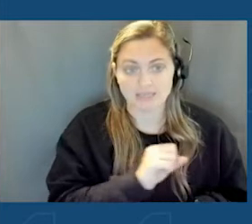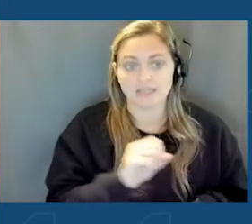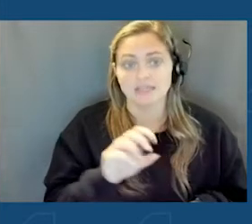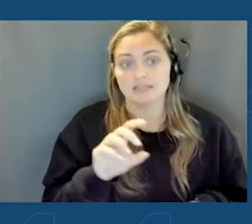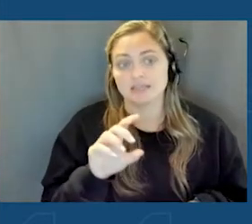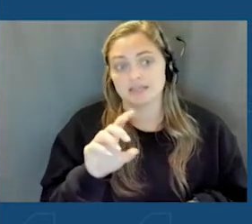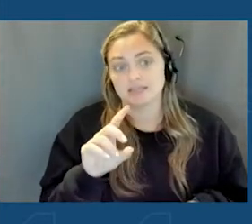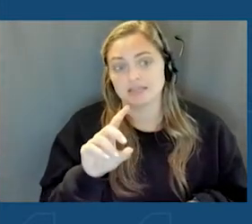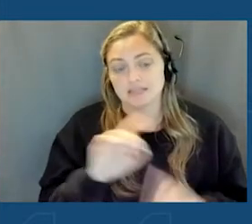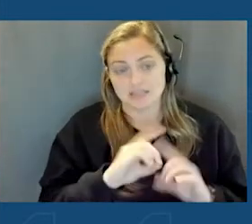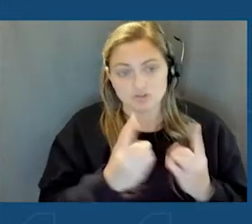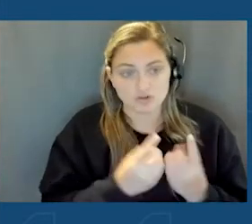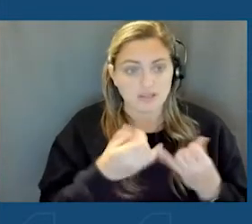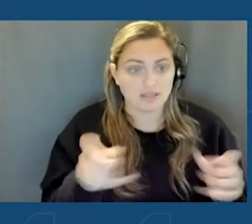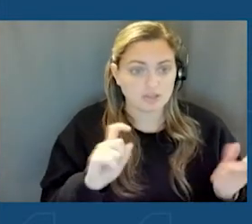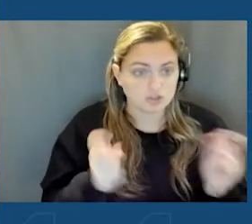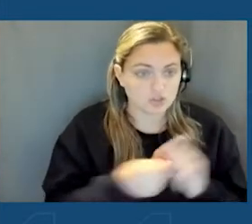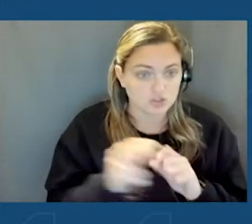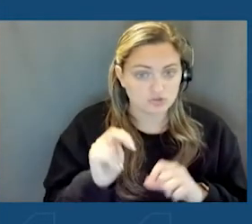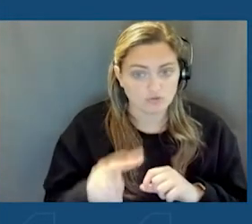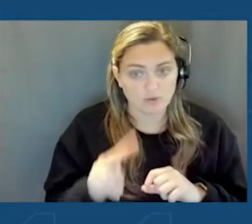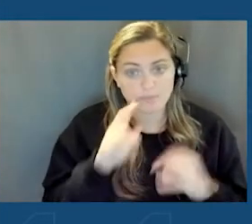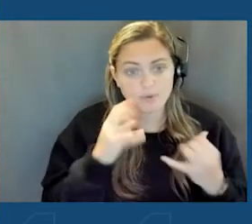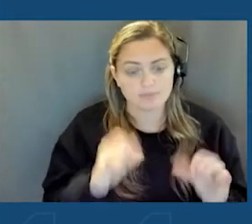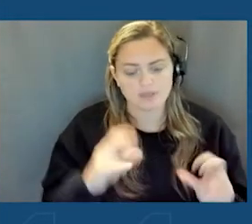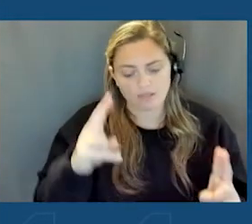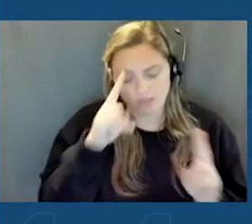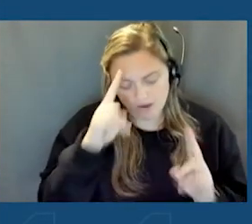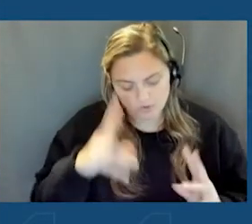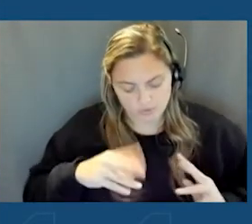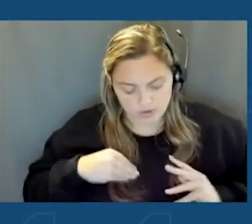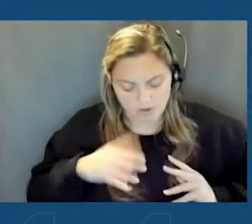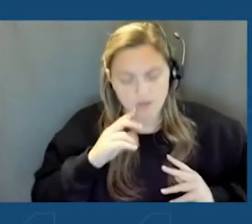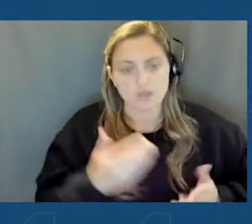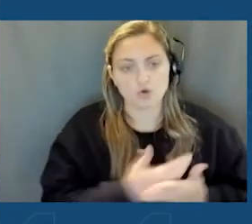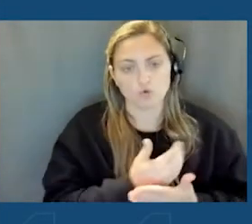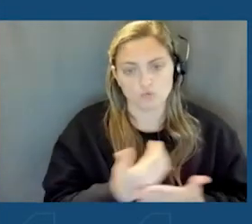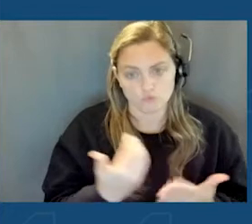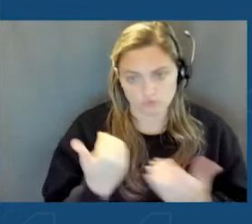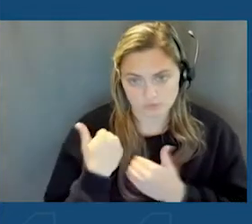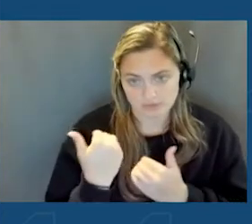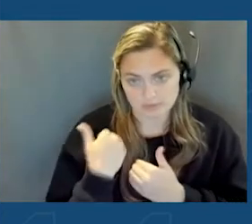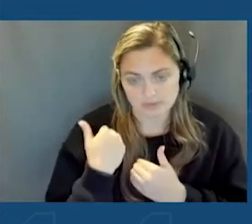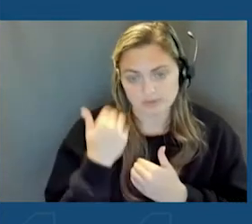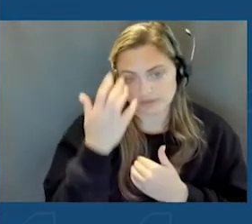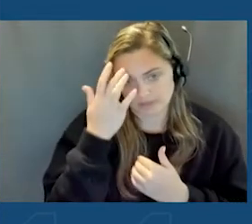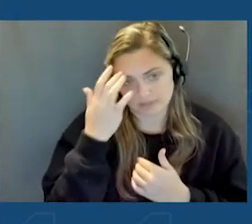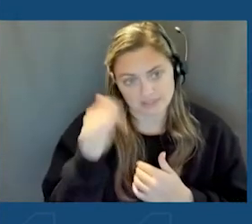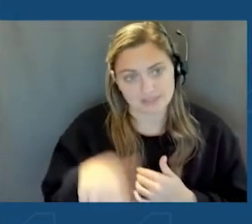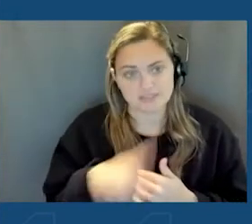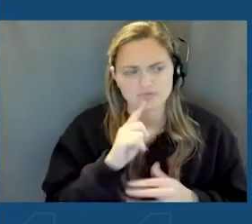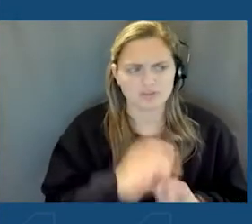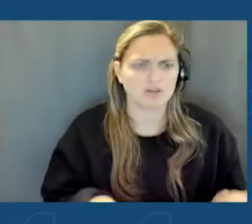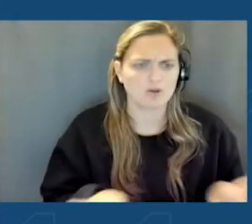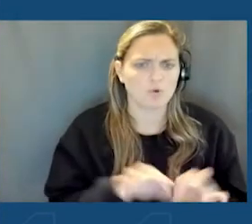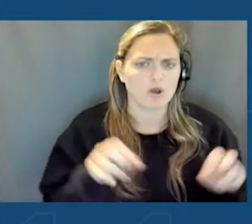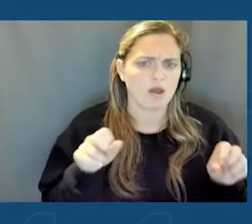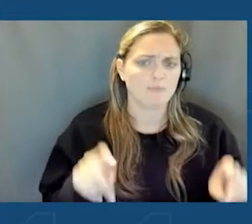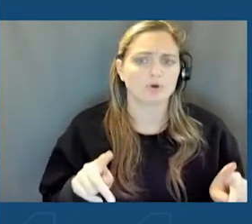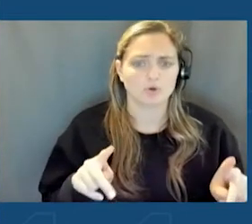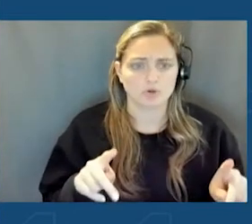in November, but I'm still honored to take on the new responsibilities. This is an important opportunity